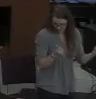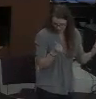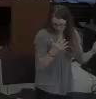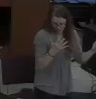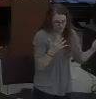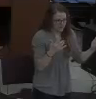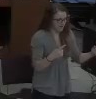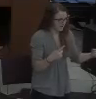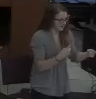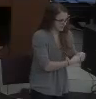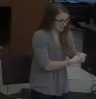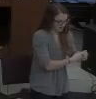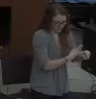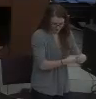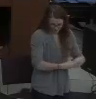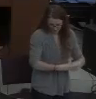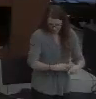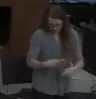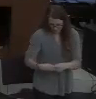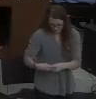with many a